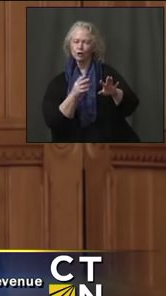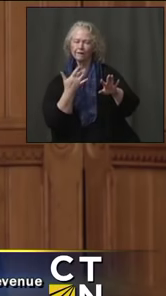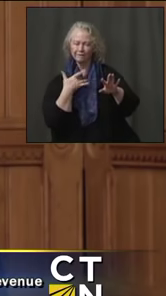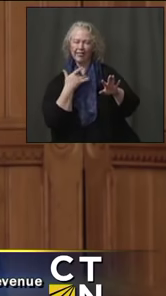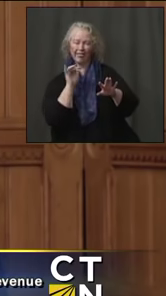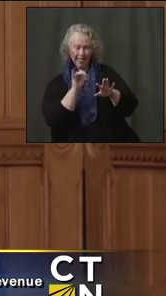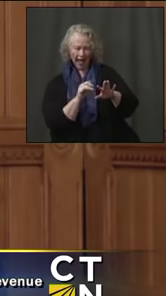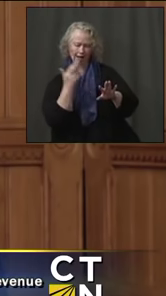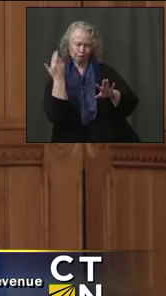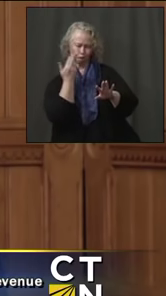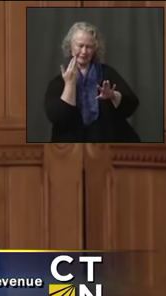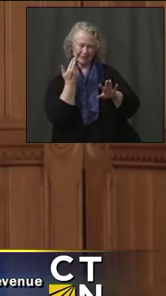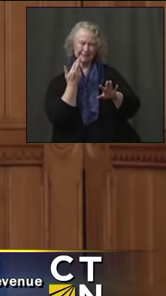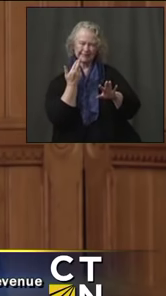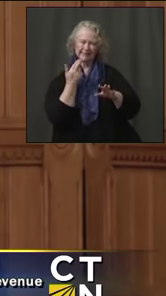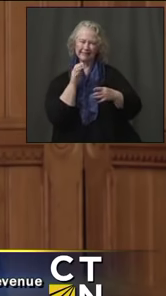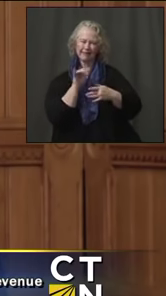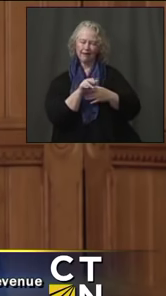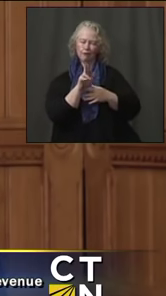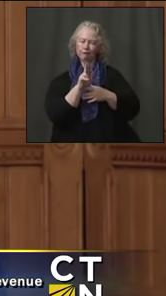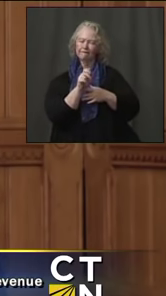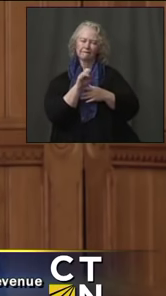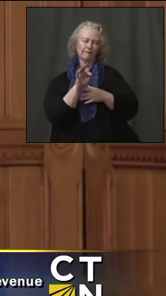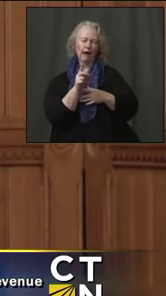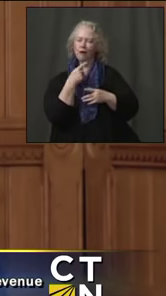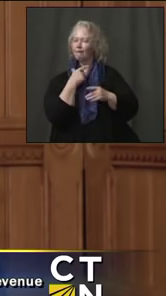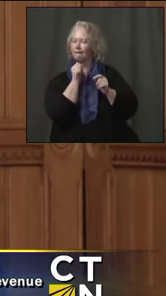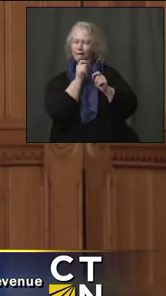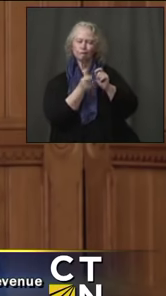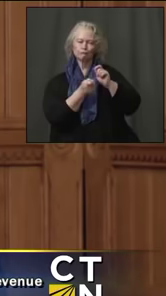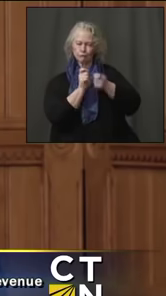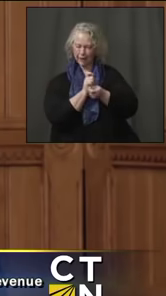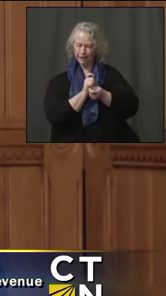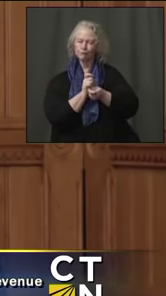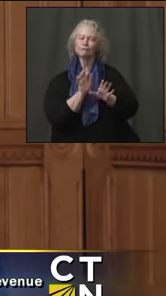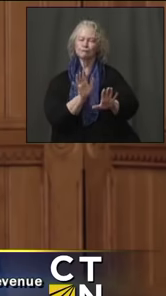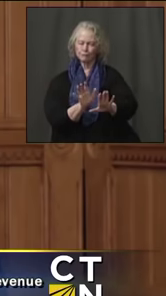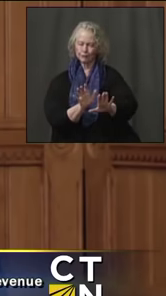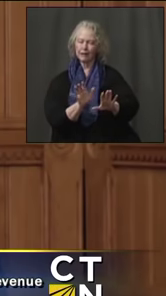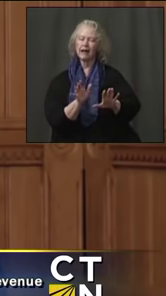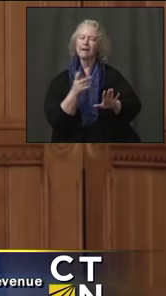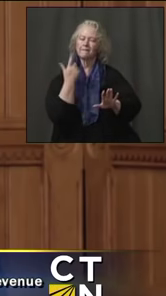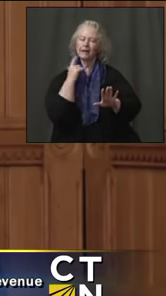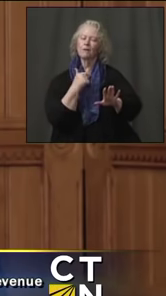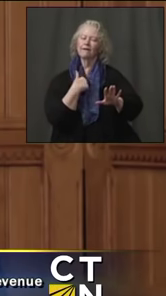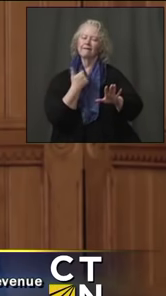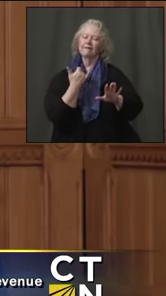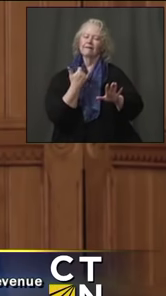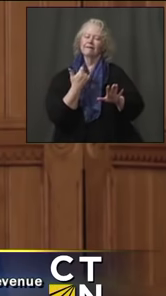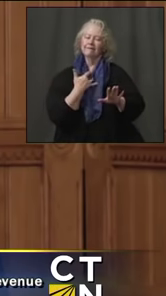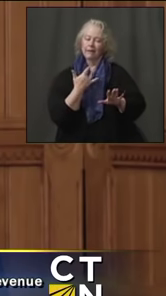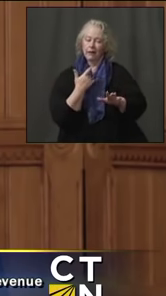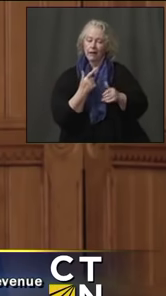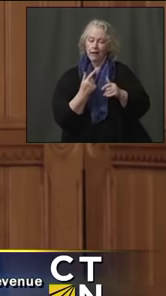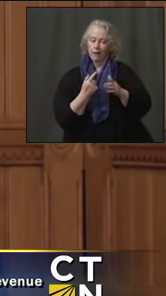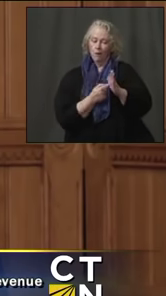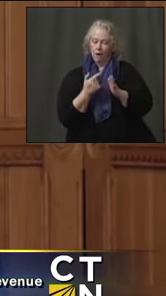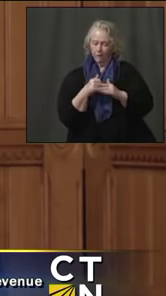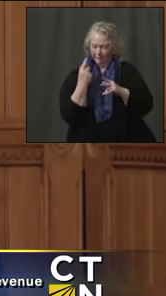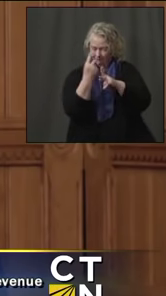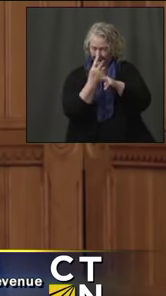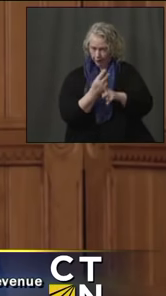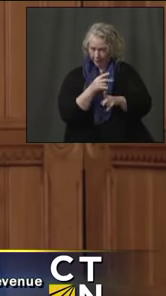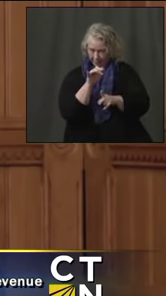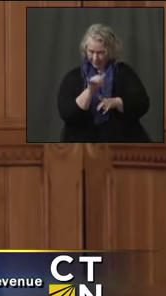reason why the refunds has not been adjusted. We believe that that is a part of the implementation of that new requirement that